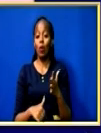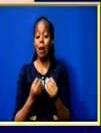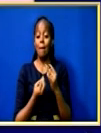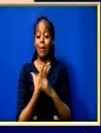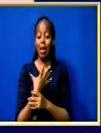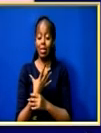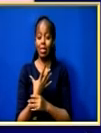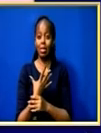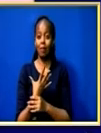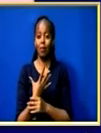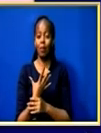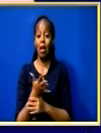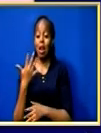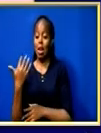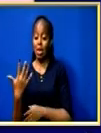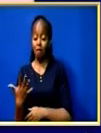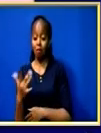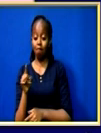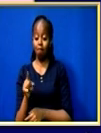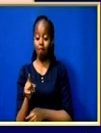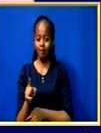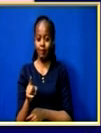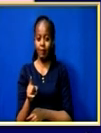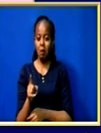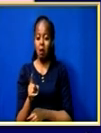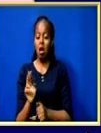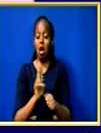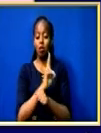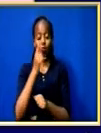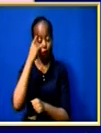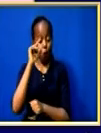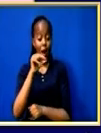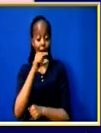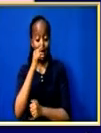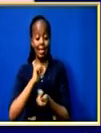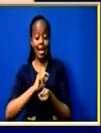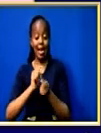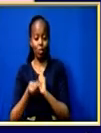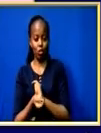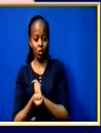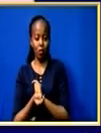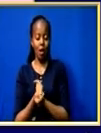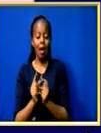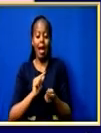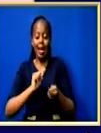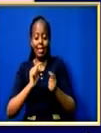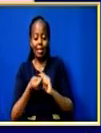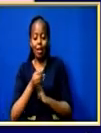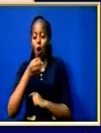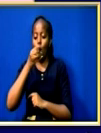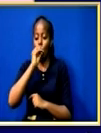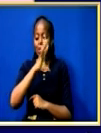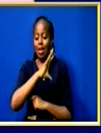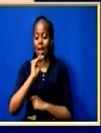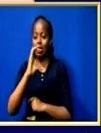plants leaves are used for gaseous exchange. That is exchanging of oxygen